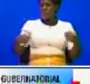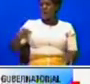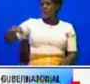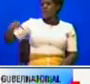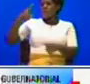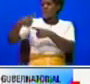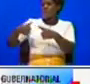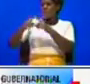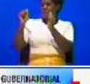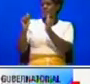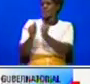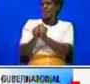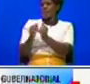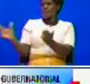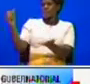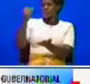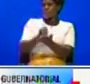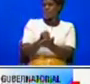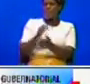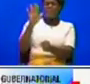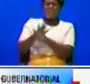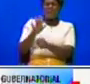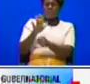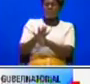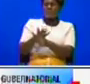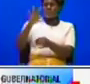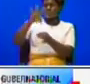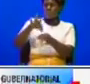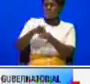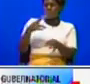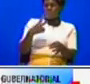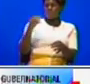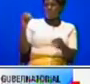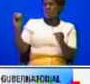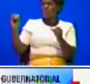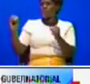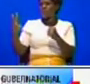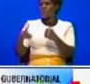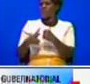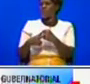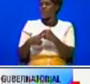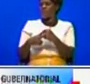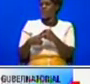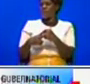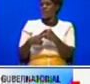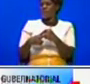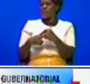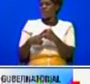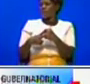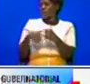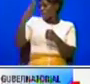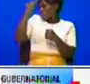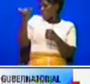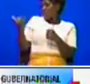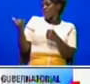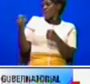10 years, was re-elected with an overwhelming majority in 2007, probably the largest in Kenya, the majority, because